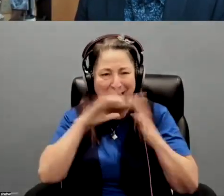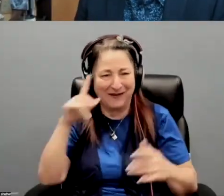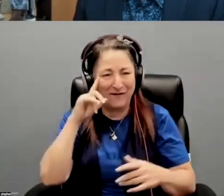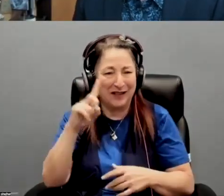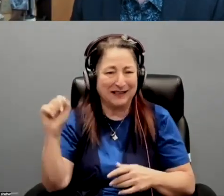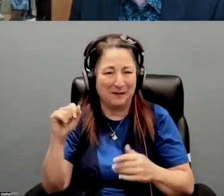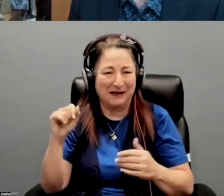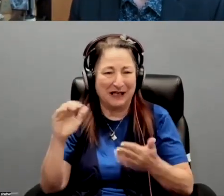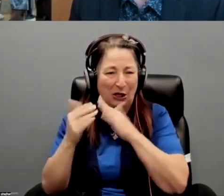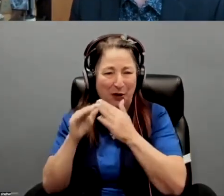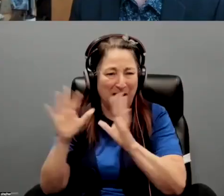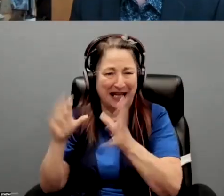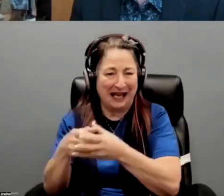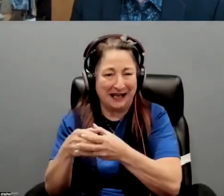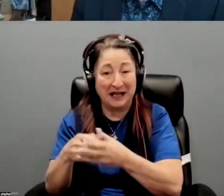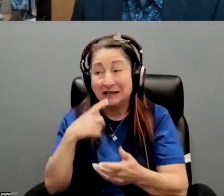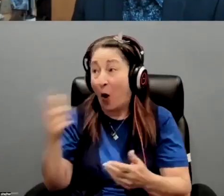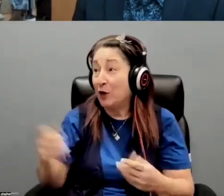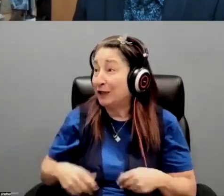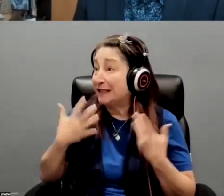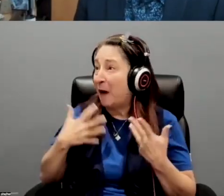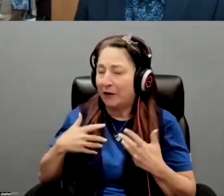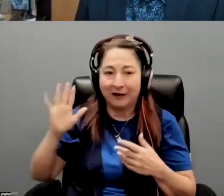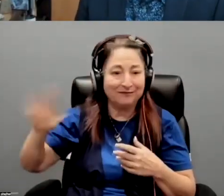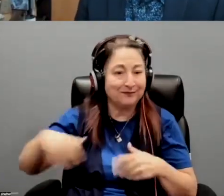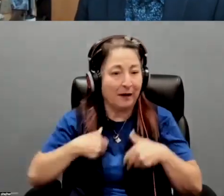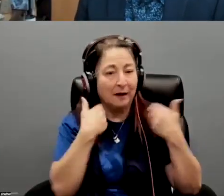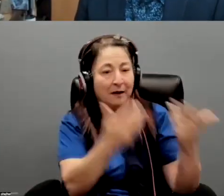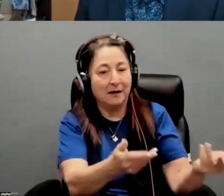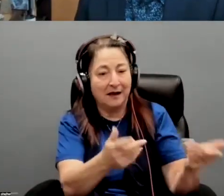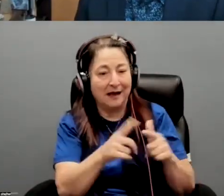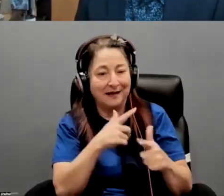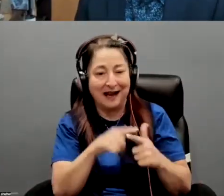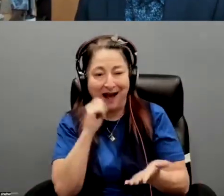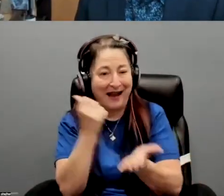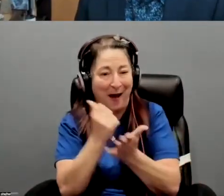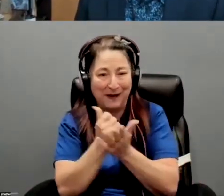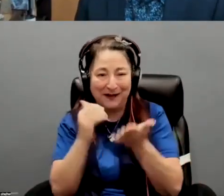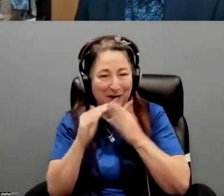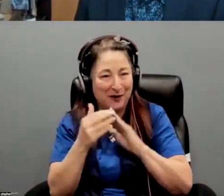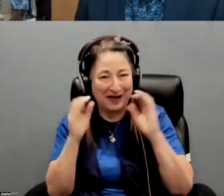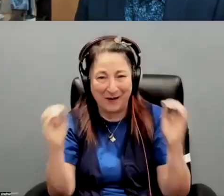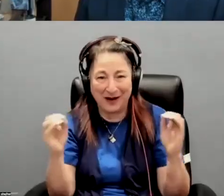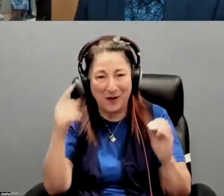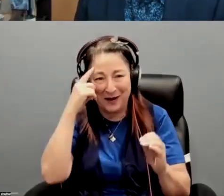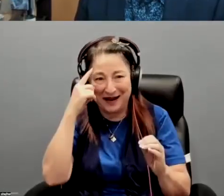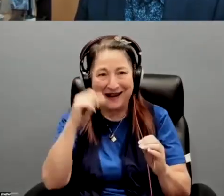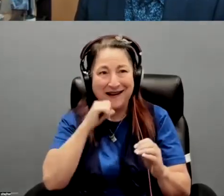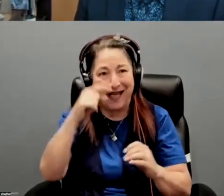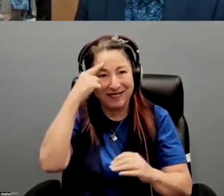Um, and just saying you're inspiring and then moving on and not actually helping the community in any way or thinking twice